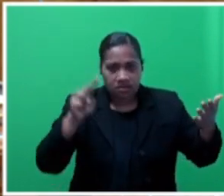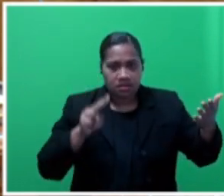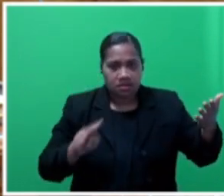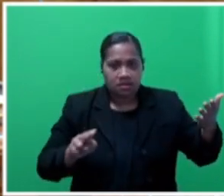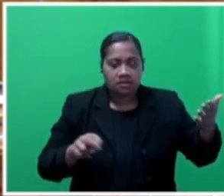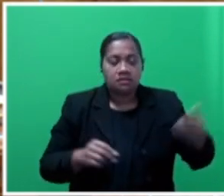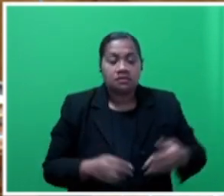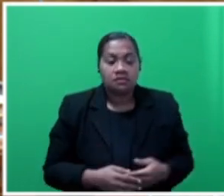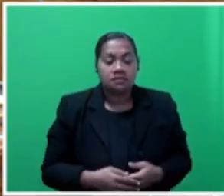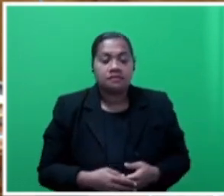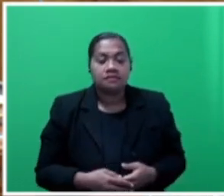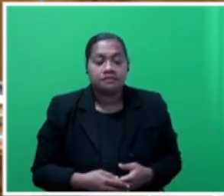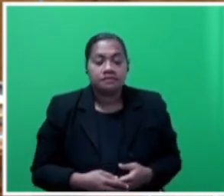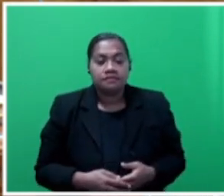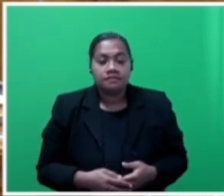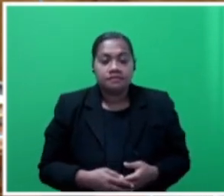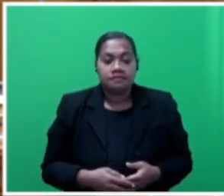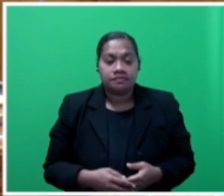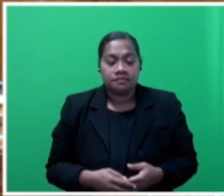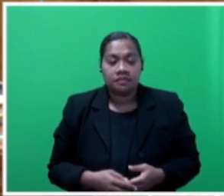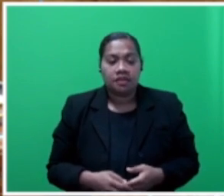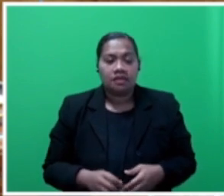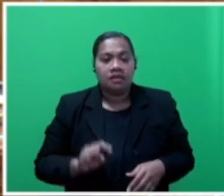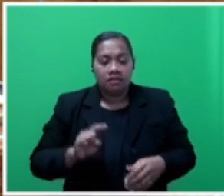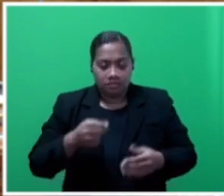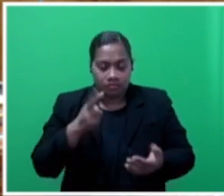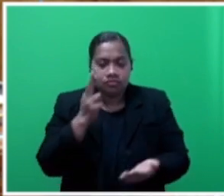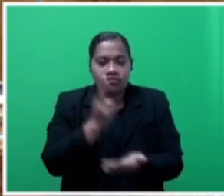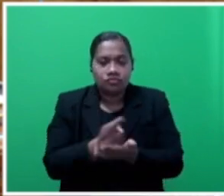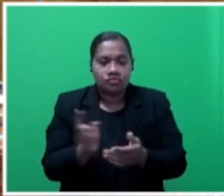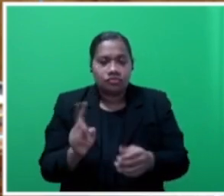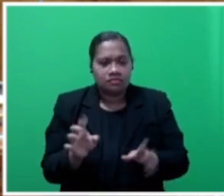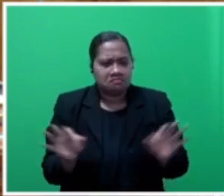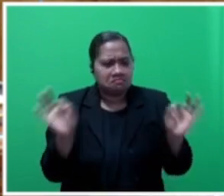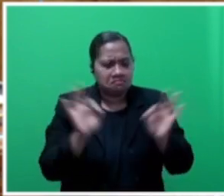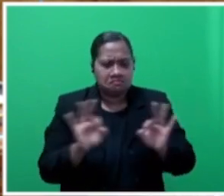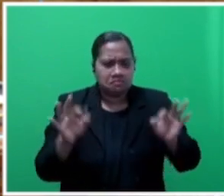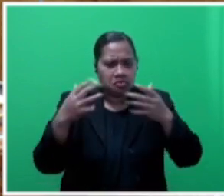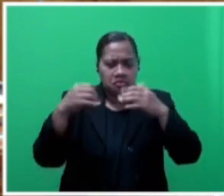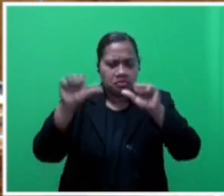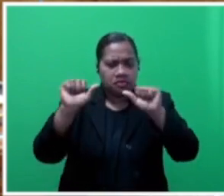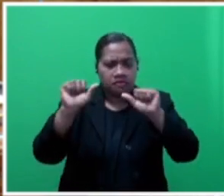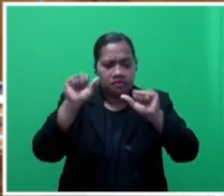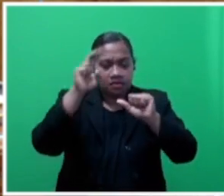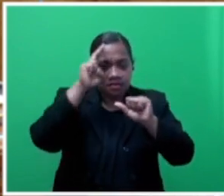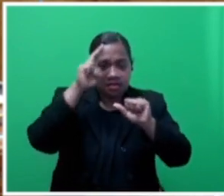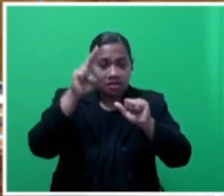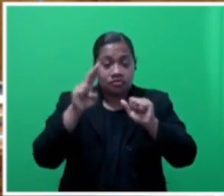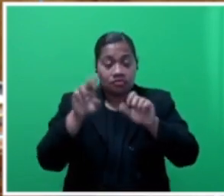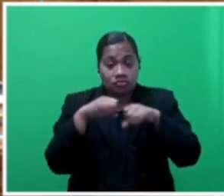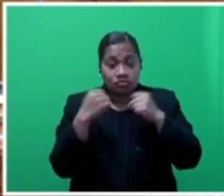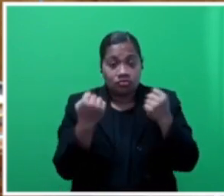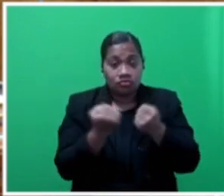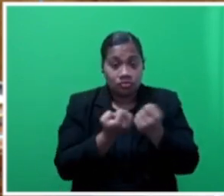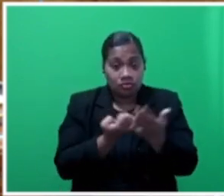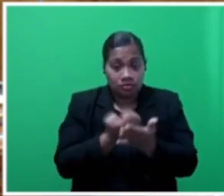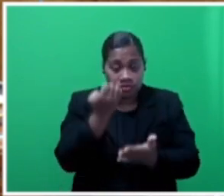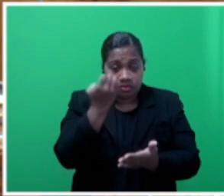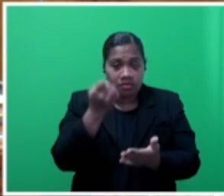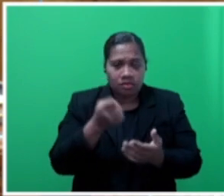Basically, the truth of the matter is that nothing has been achieved thus far, but the nation's socio-economic indicators continue to